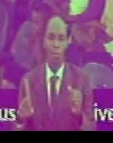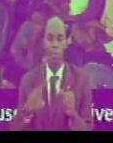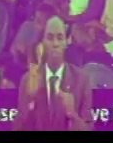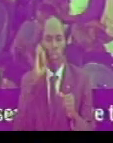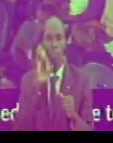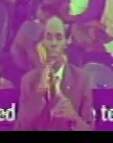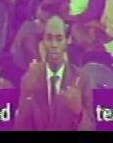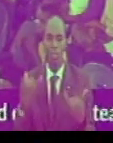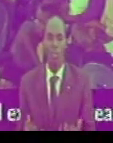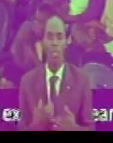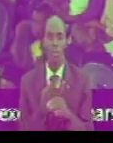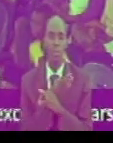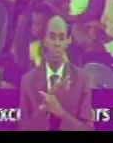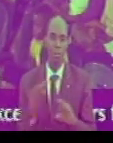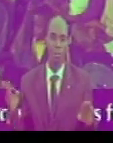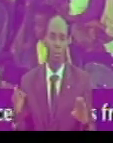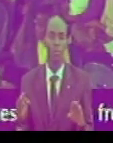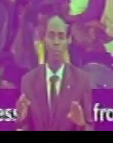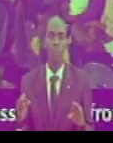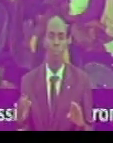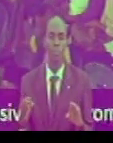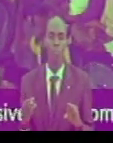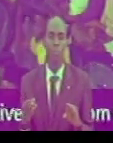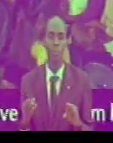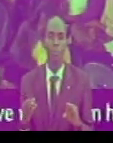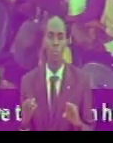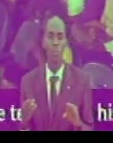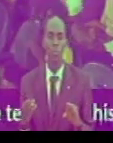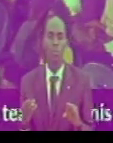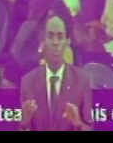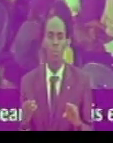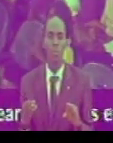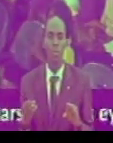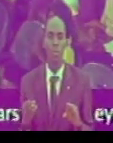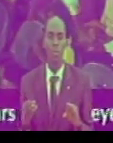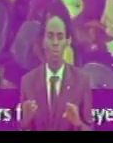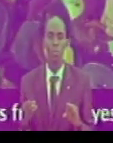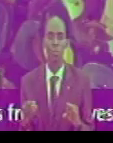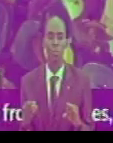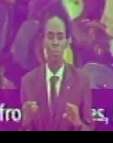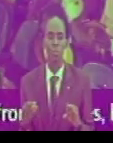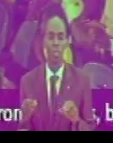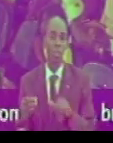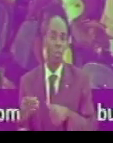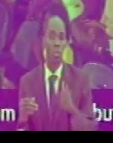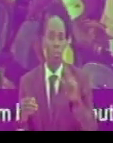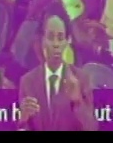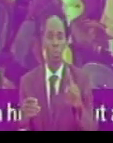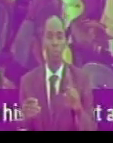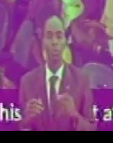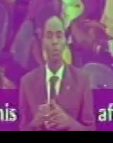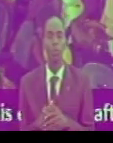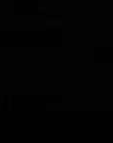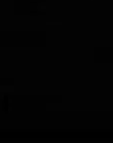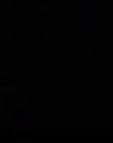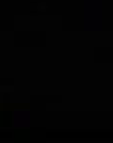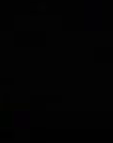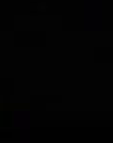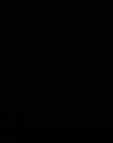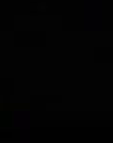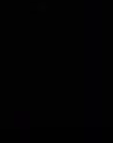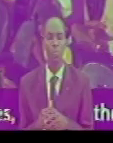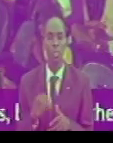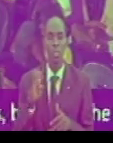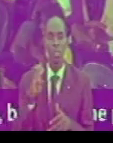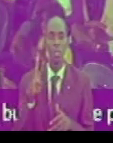and this one is Biodomoye Ebere. He said, praise the Lord, I was healed of severe lower